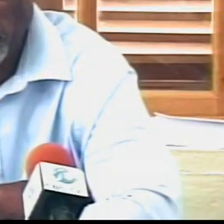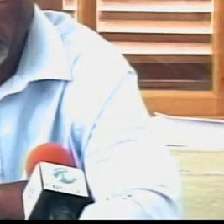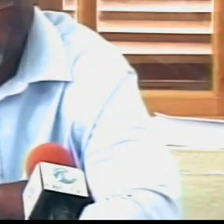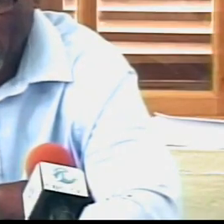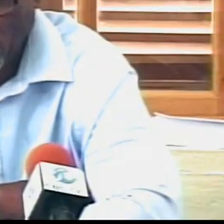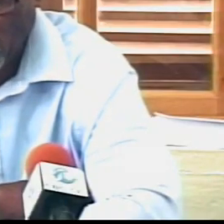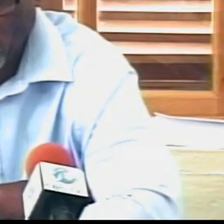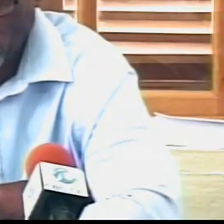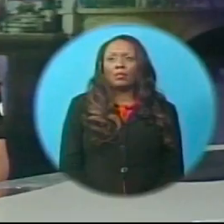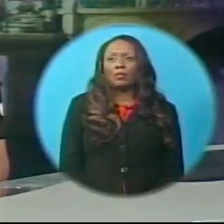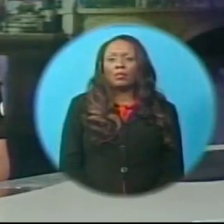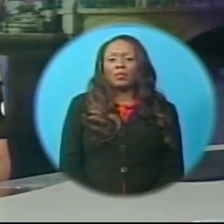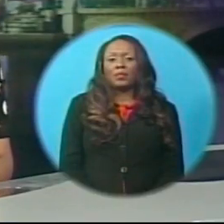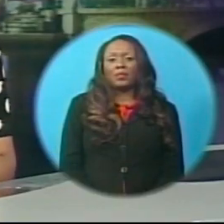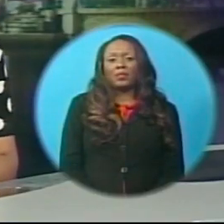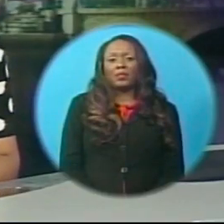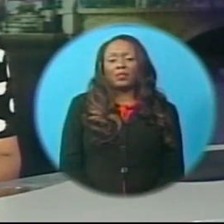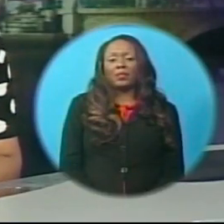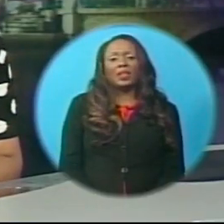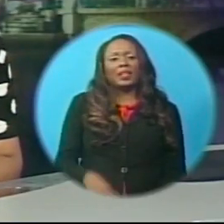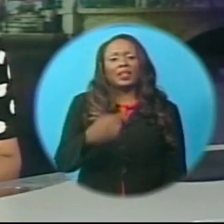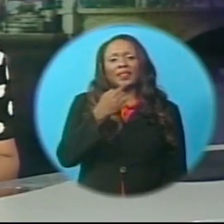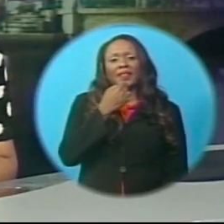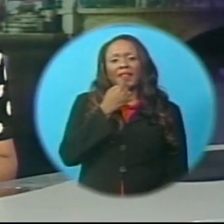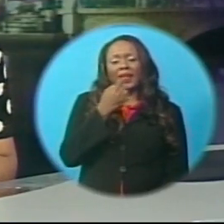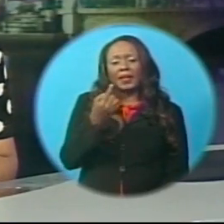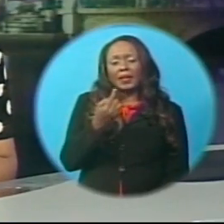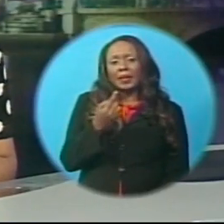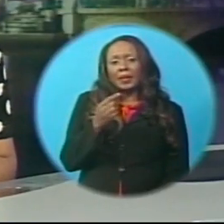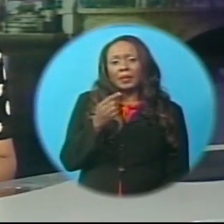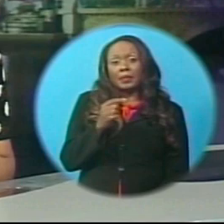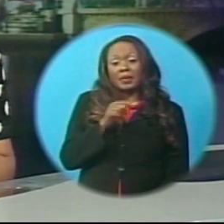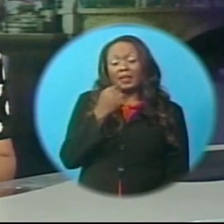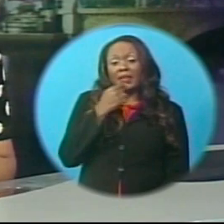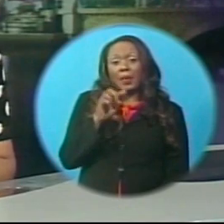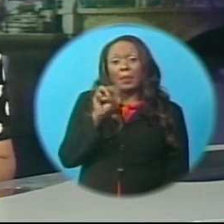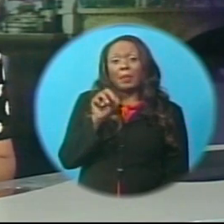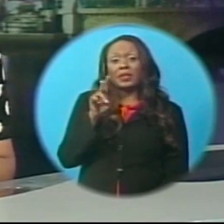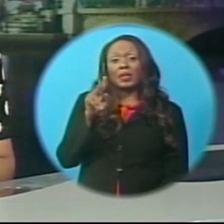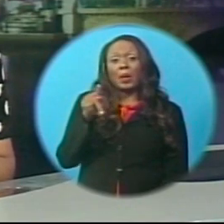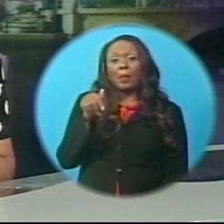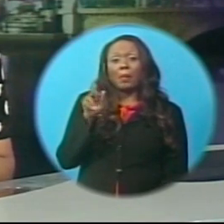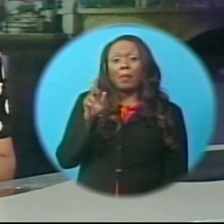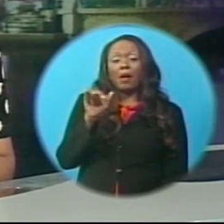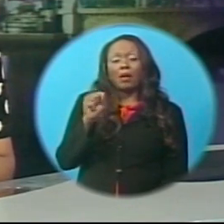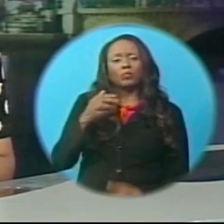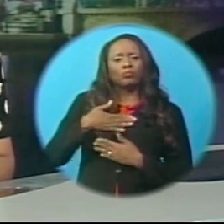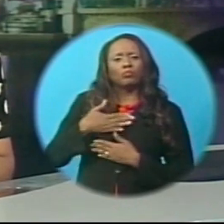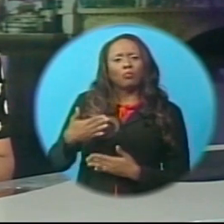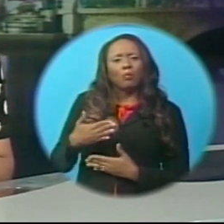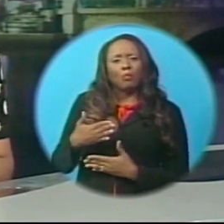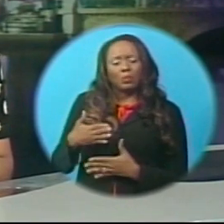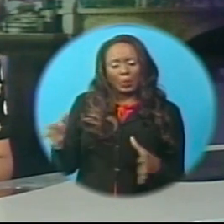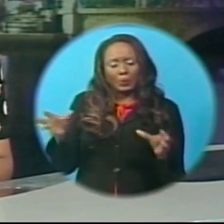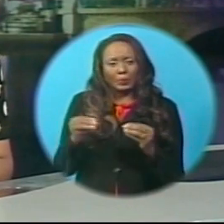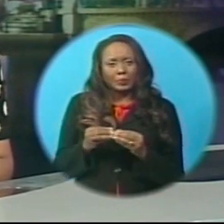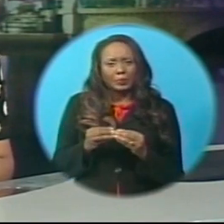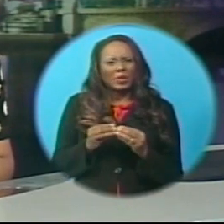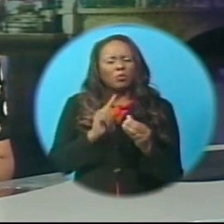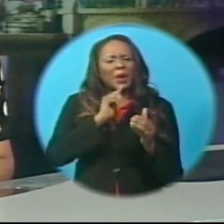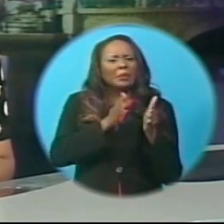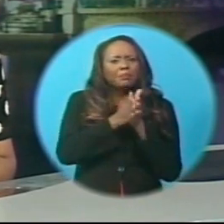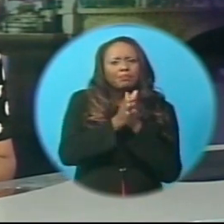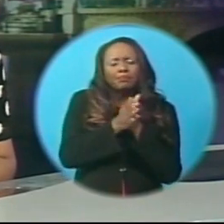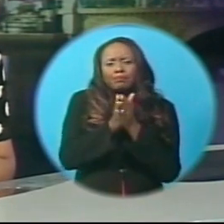have been subjected to. Mr. O'Neill says Mr. Paris had indicated that he was willing to meet with CISA today and they were looking forward to